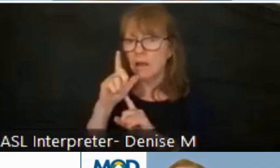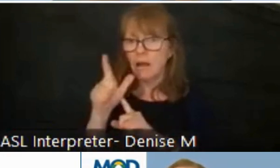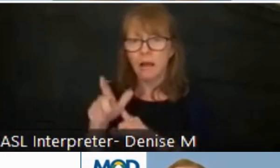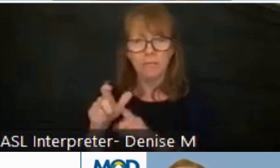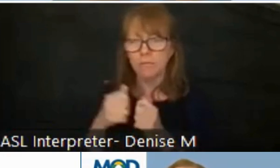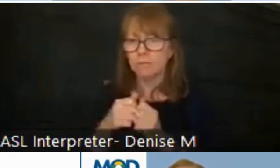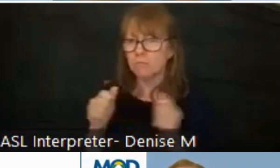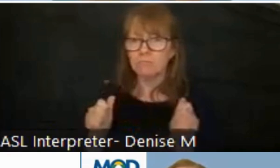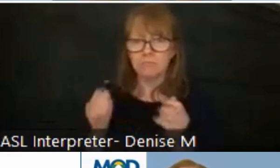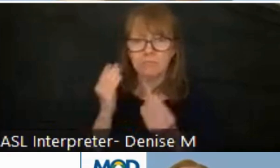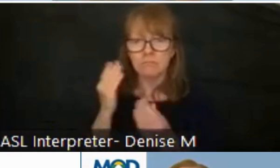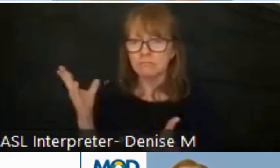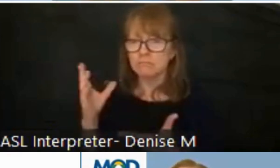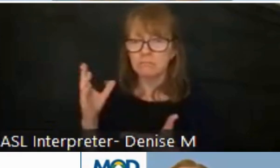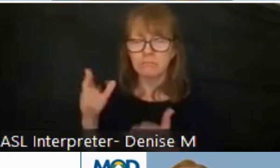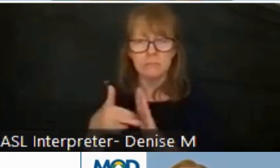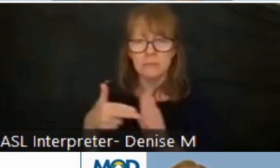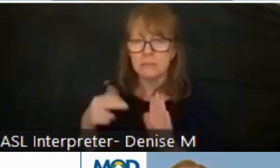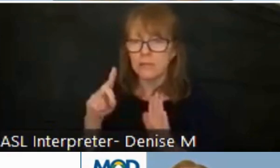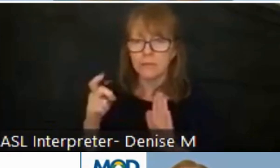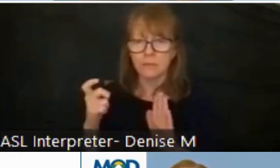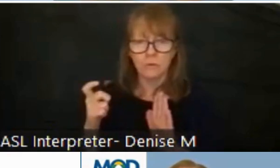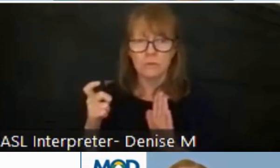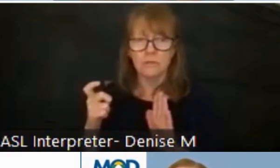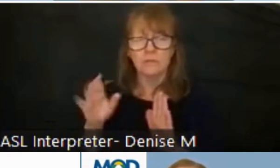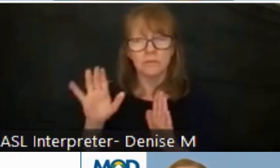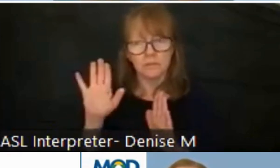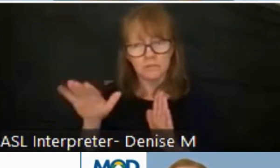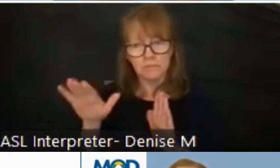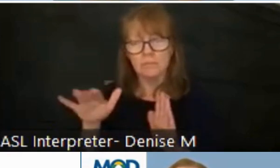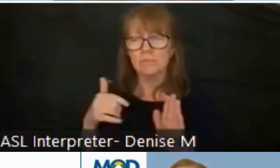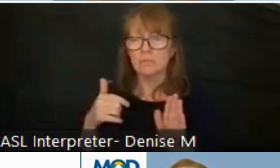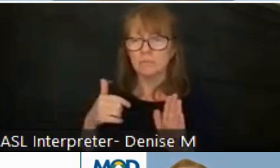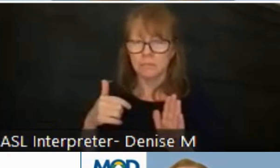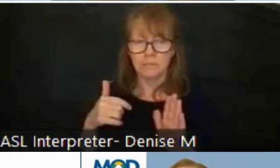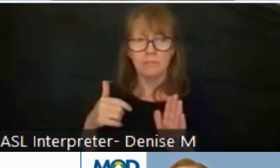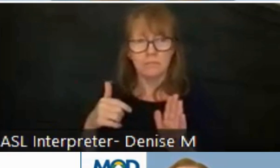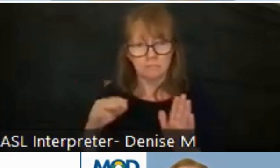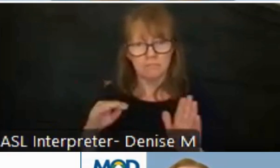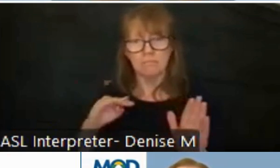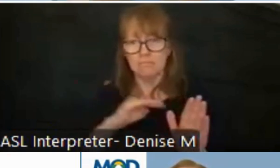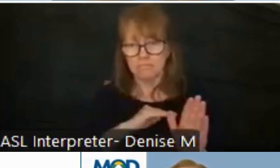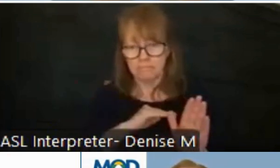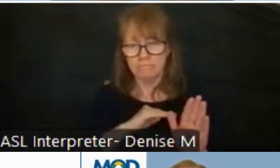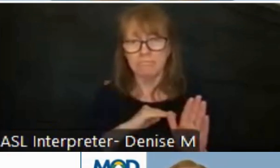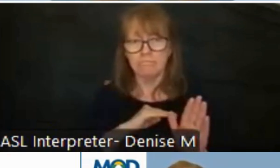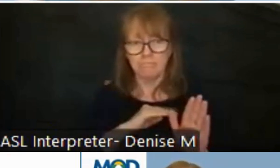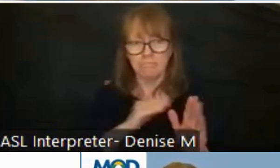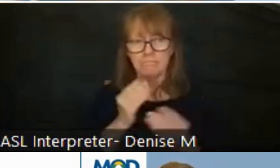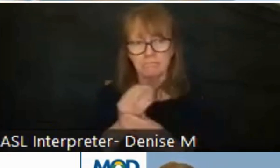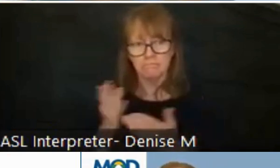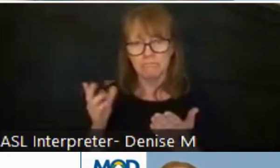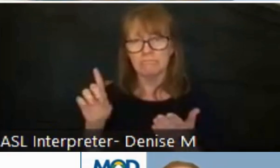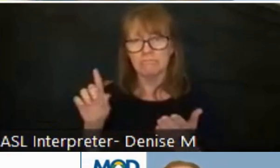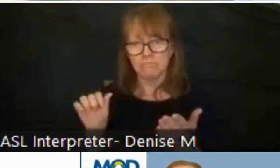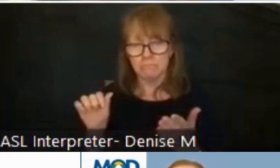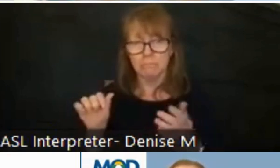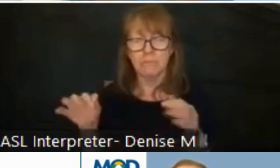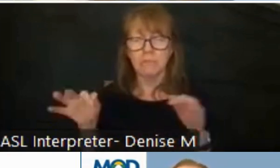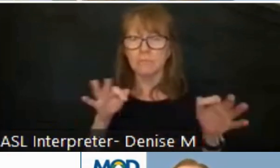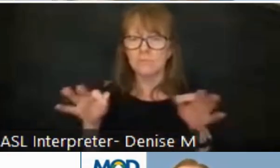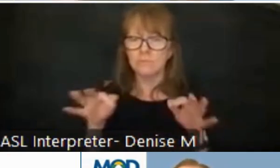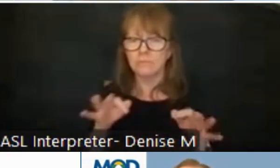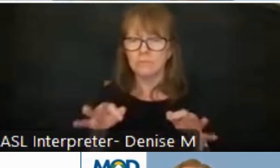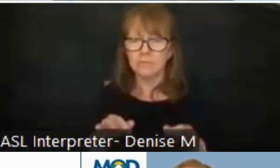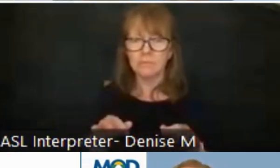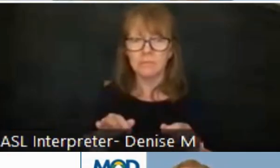feel comfortable doing so. So just saying she meets the definition is fine. When describing her conditions, did you exclude